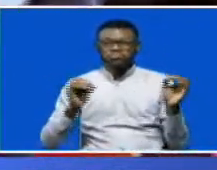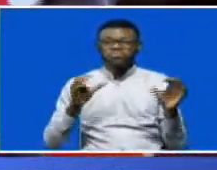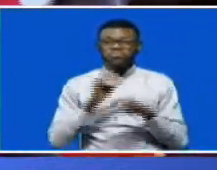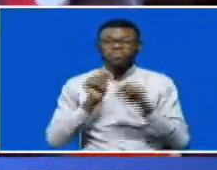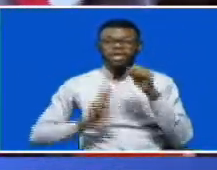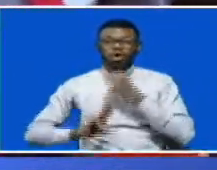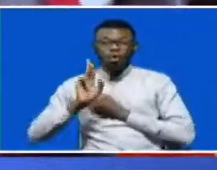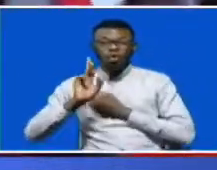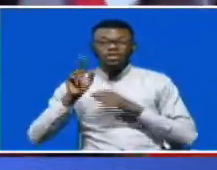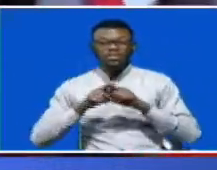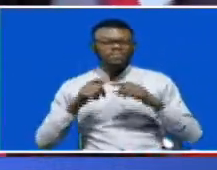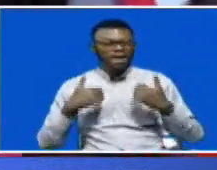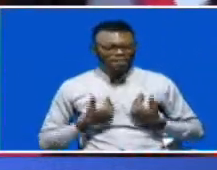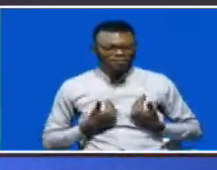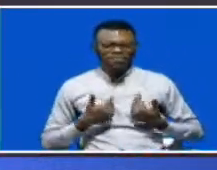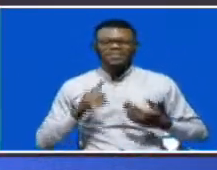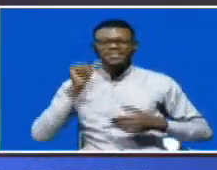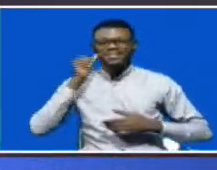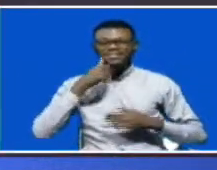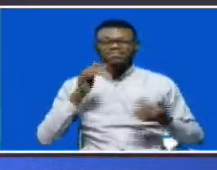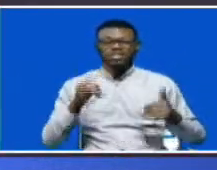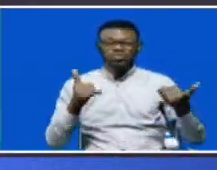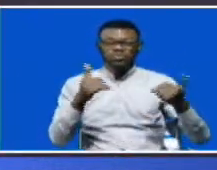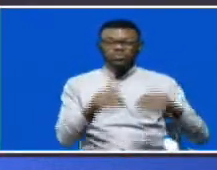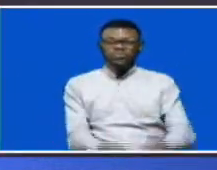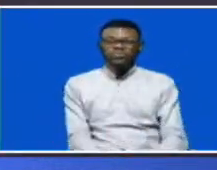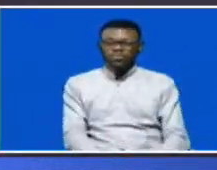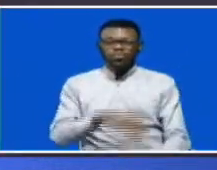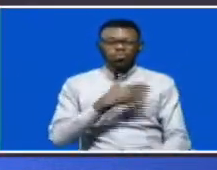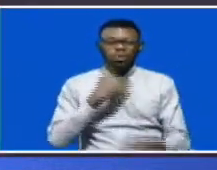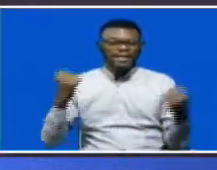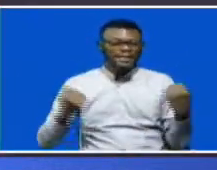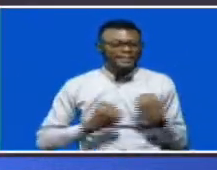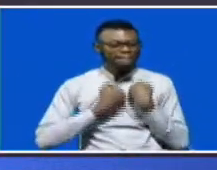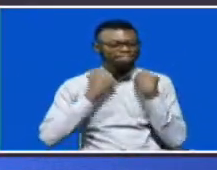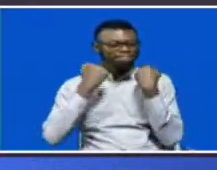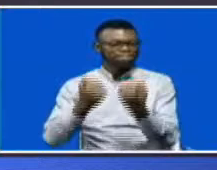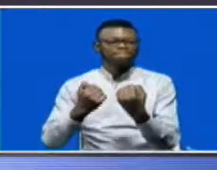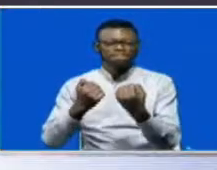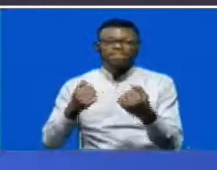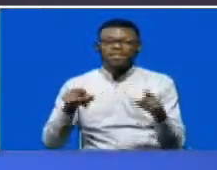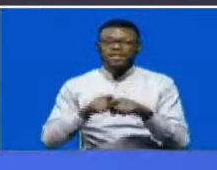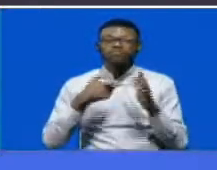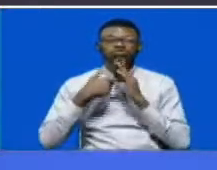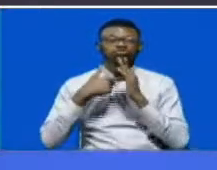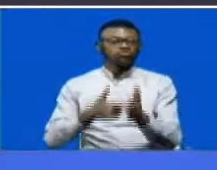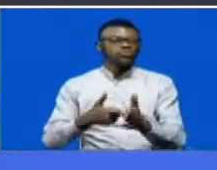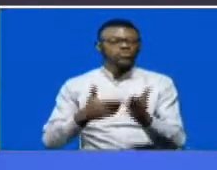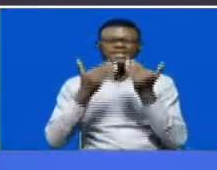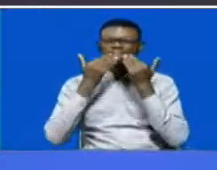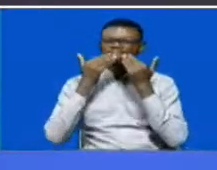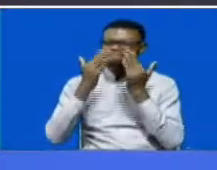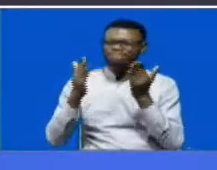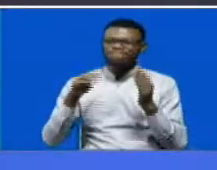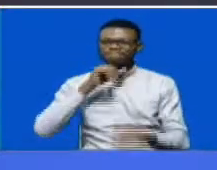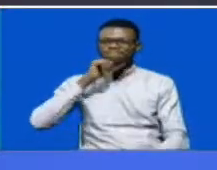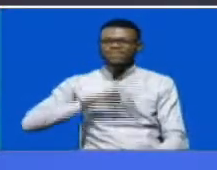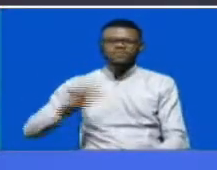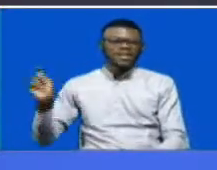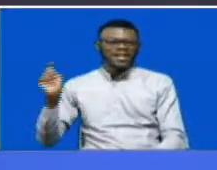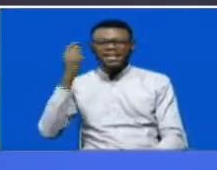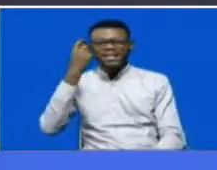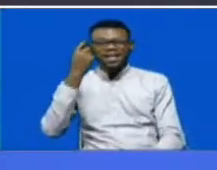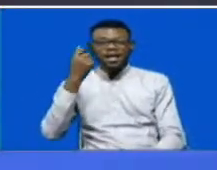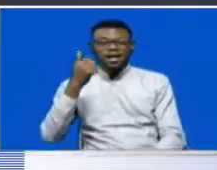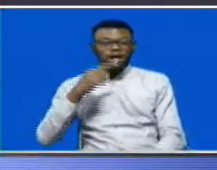also had some goodies for residents. To fortify our appreciation of this great son of Kenya, as